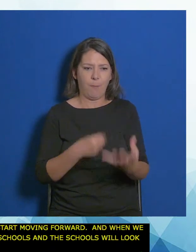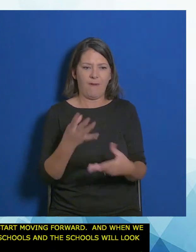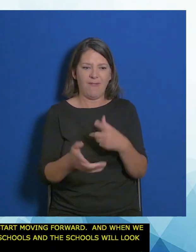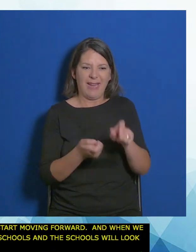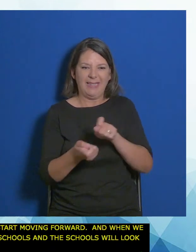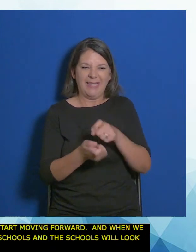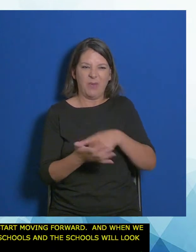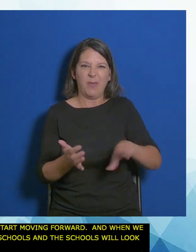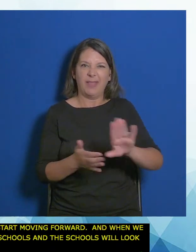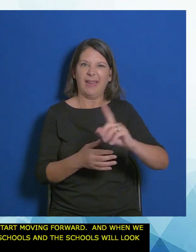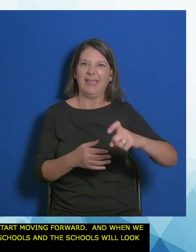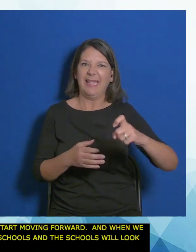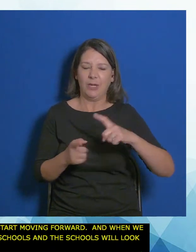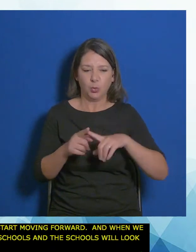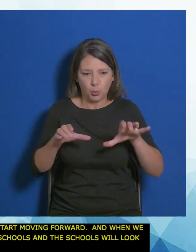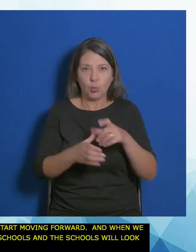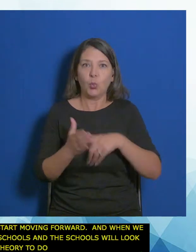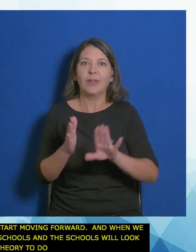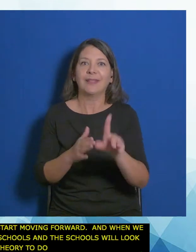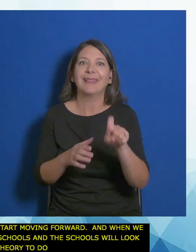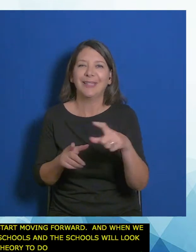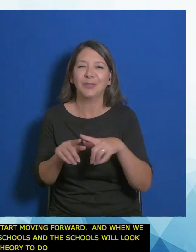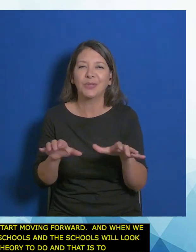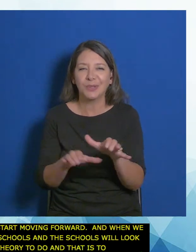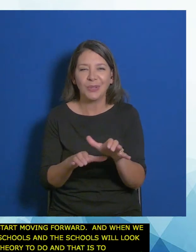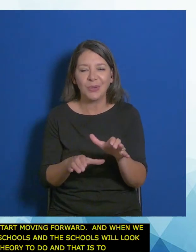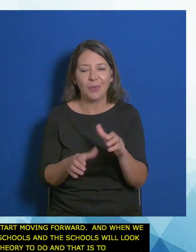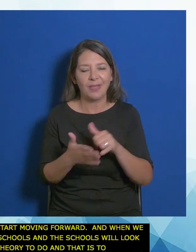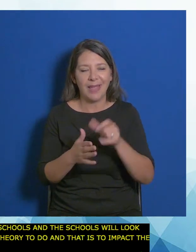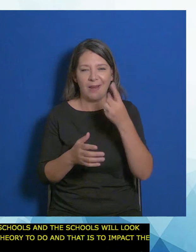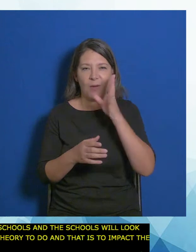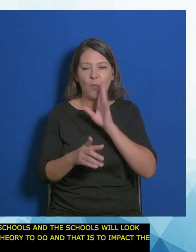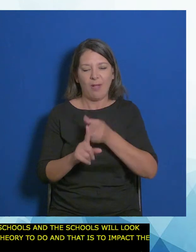that's to impact teaching and learning. So,